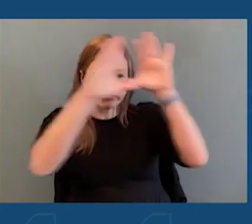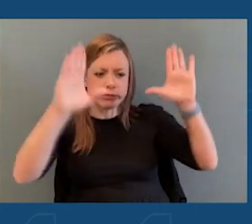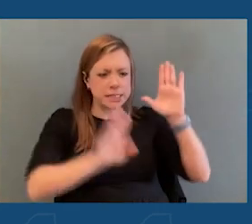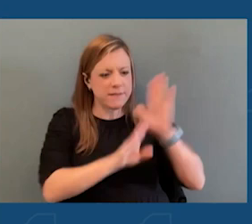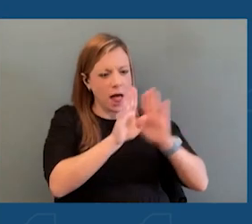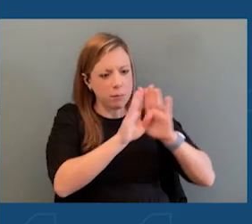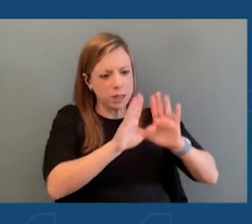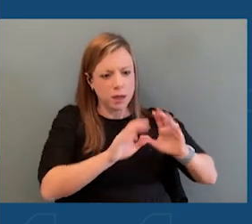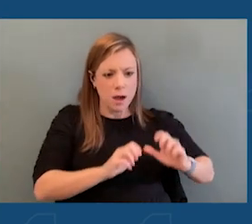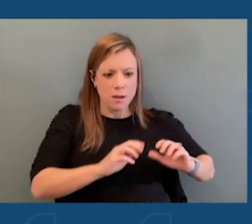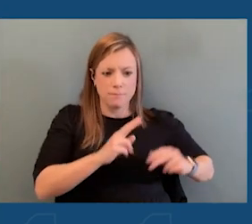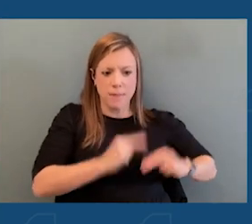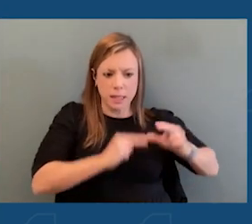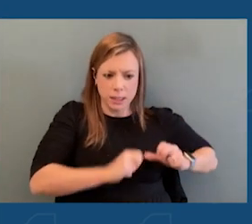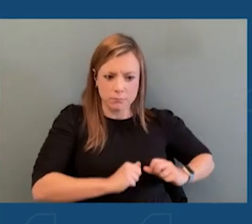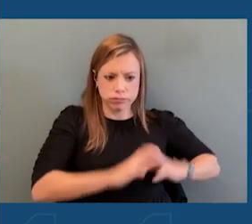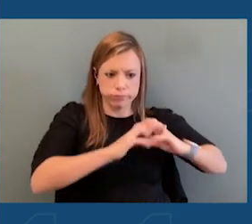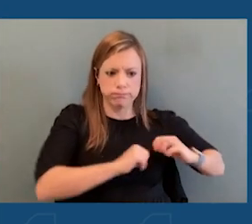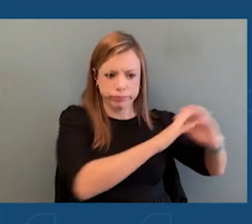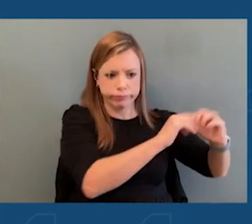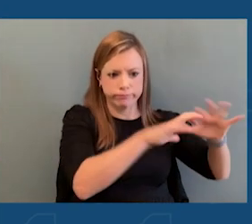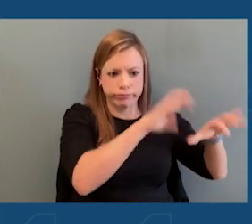them a very special shout out as well.